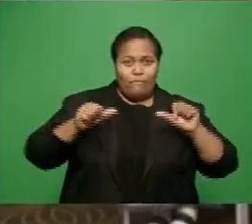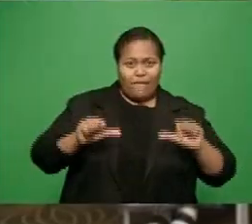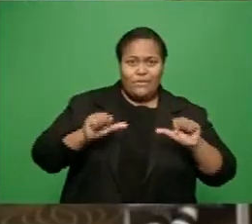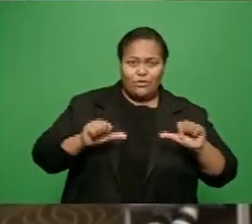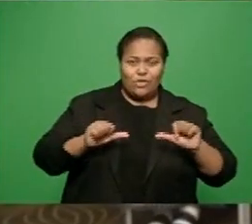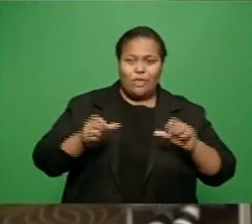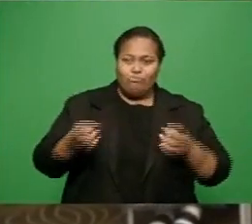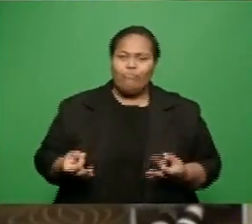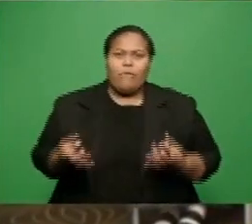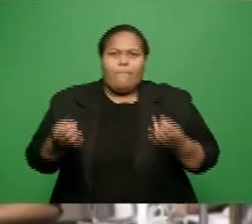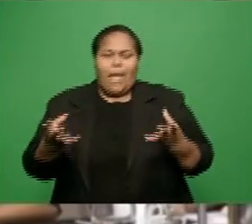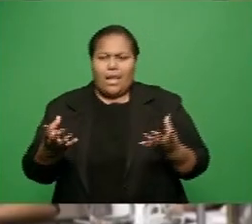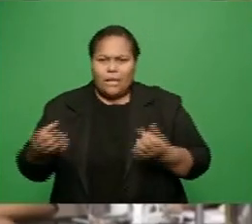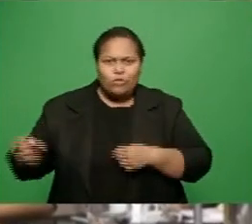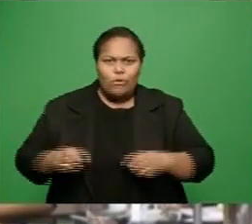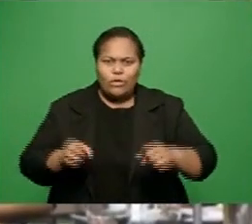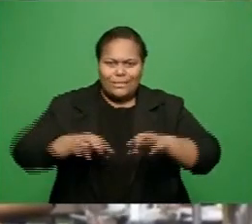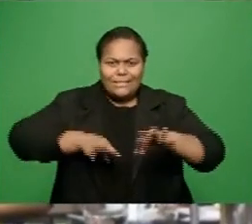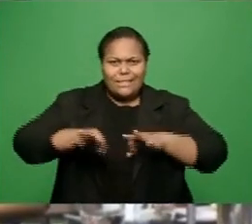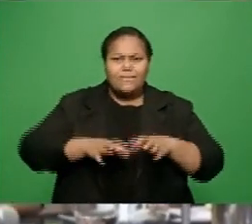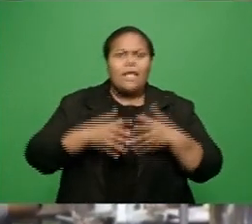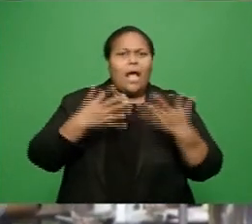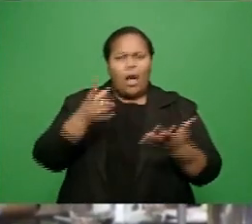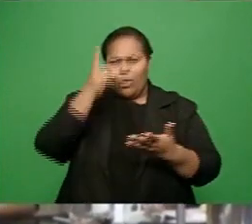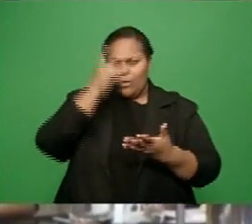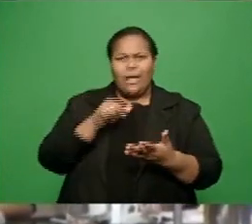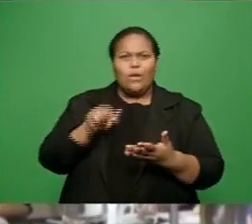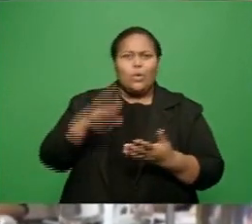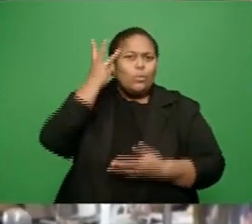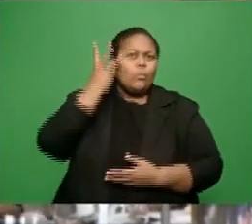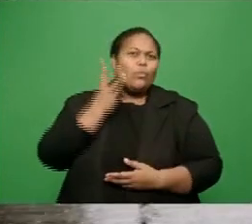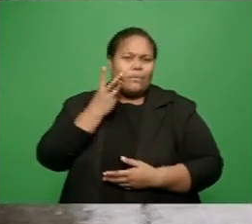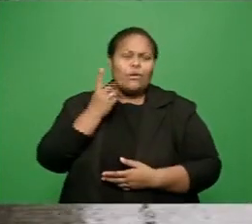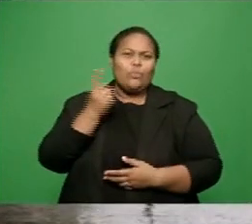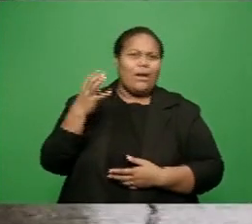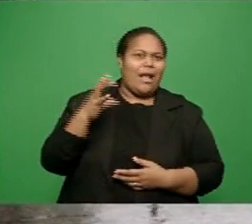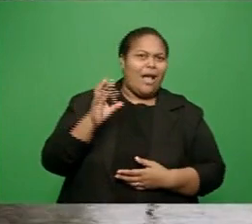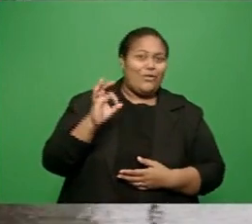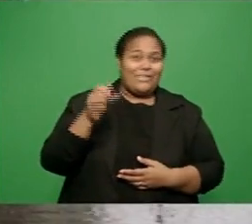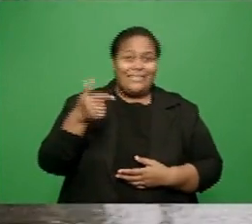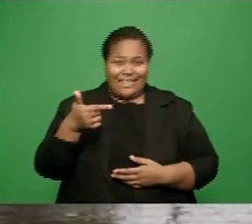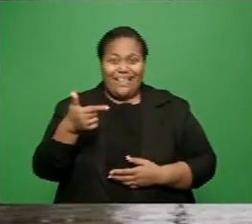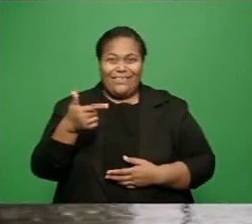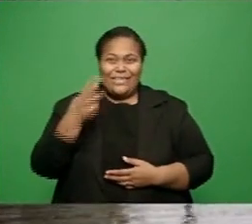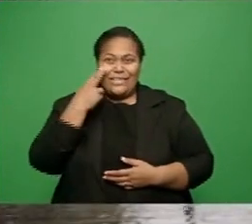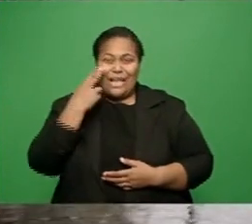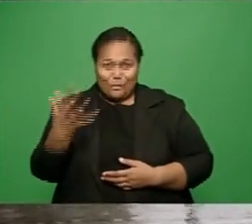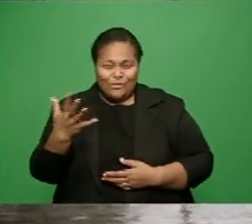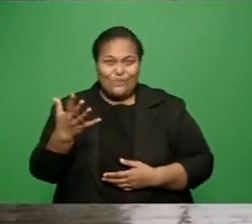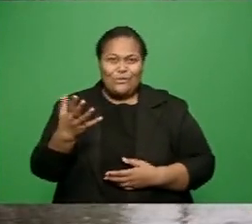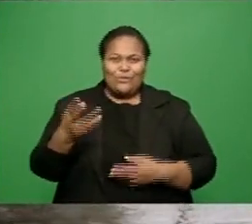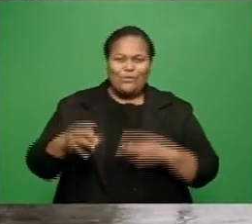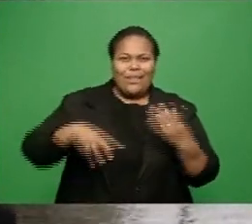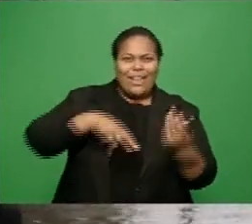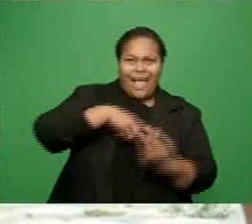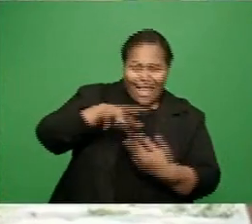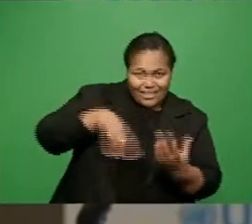strategies that will enable women to withstand 107 natural hazards and recover from disasters.